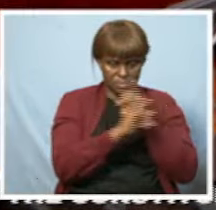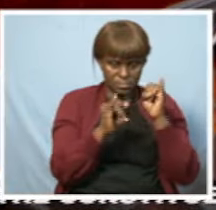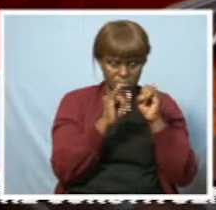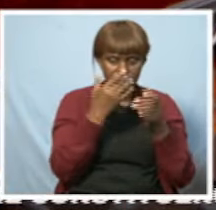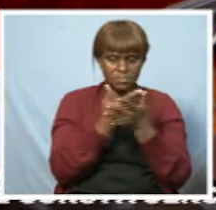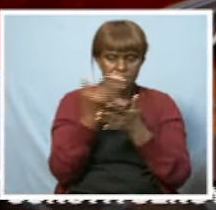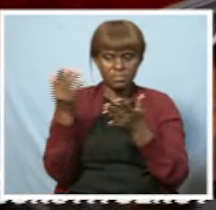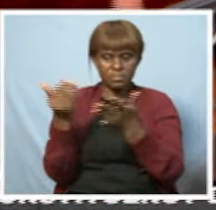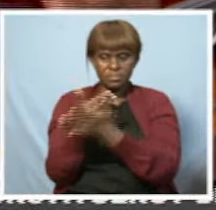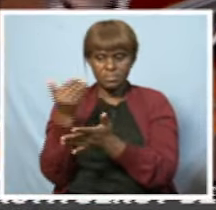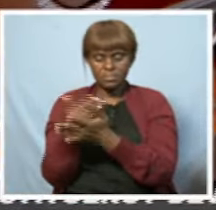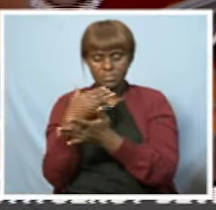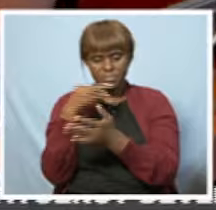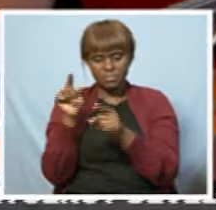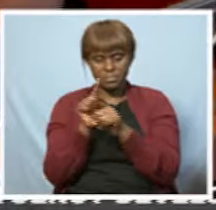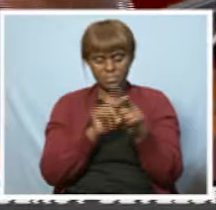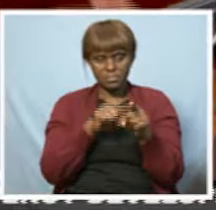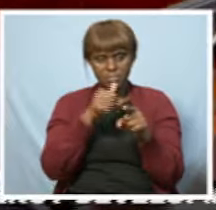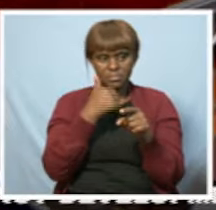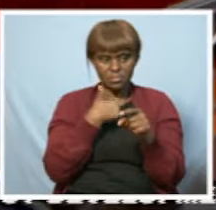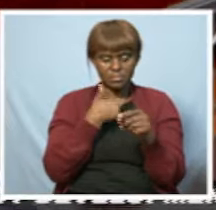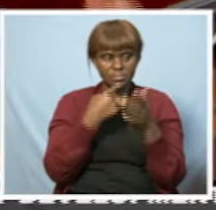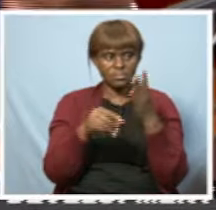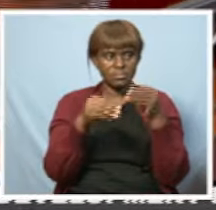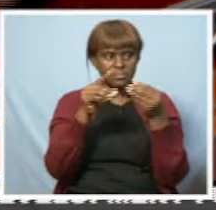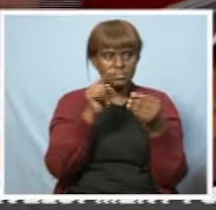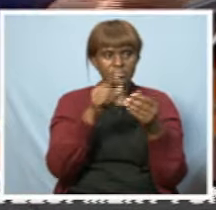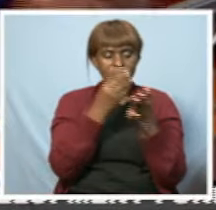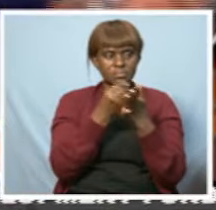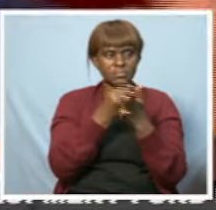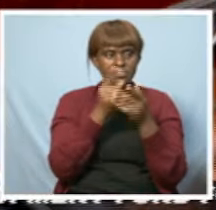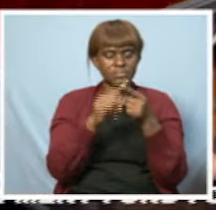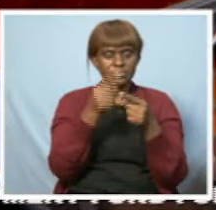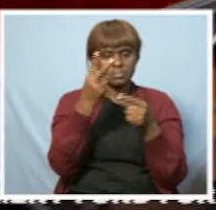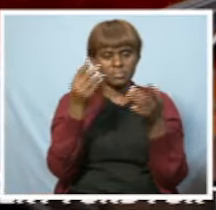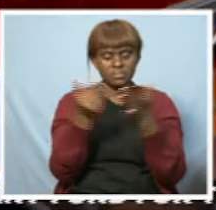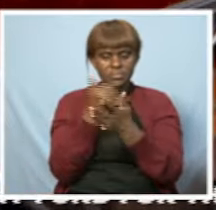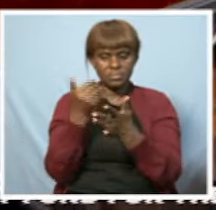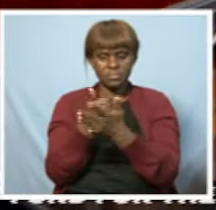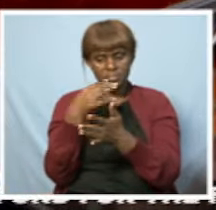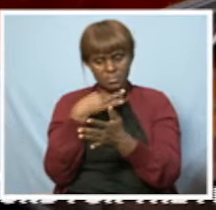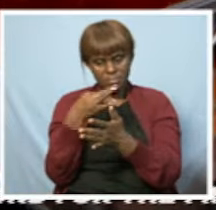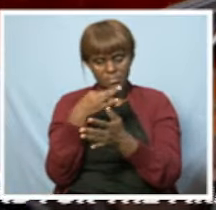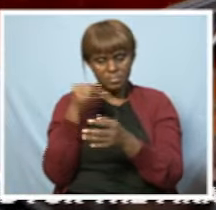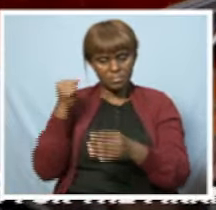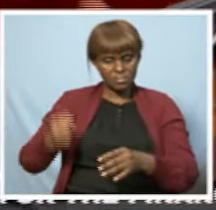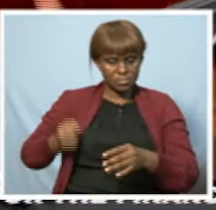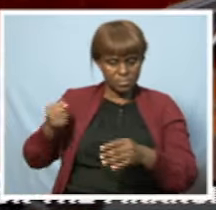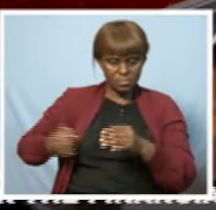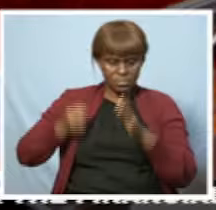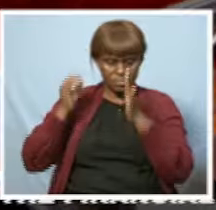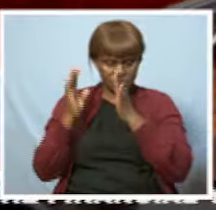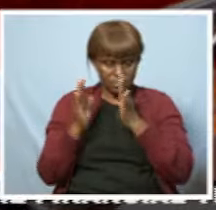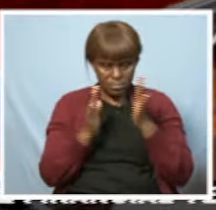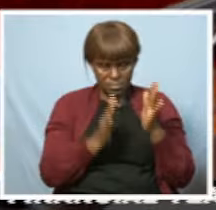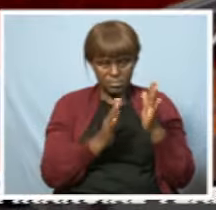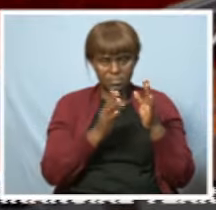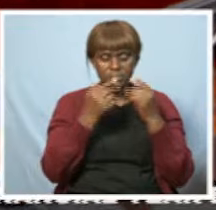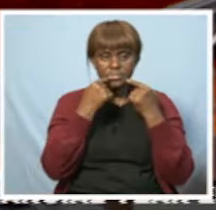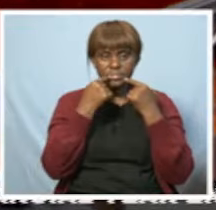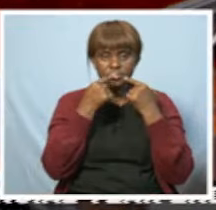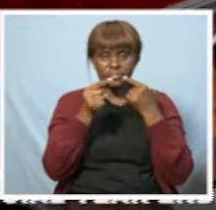two new applicants, and you have since given this money to two new applicants. The chief planner is saying